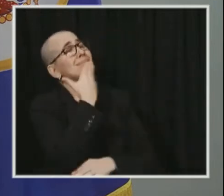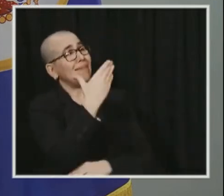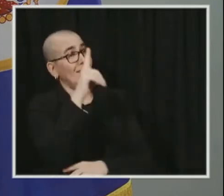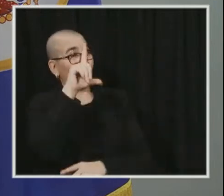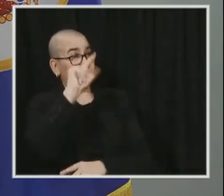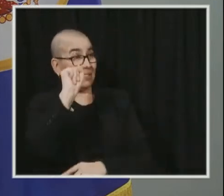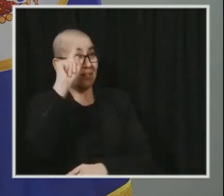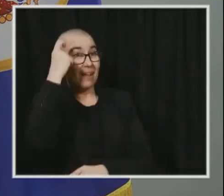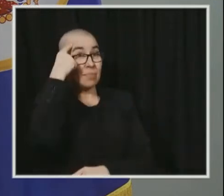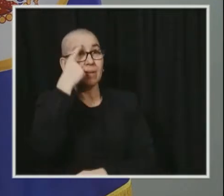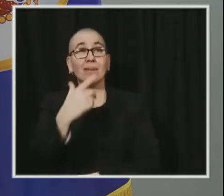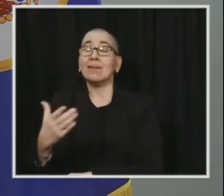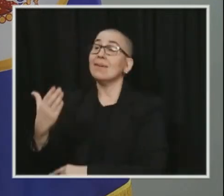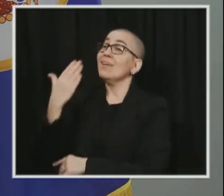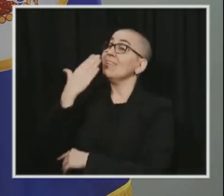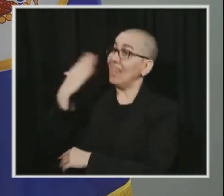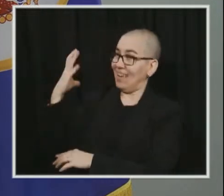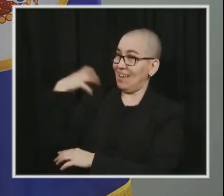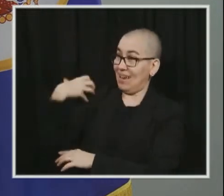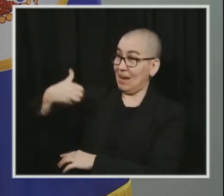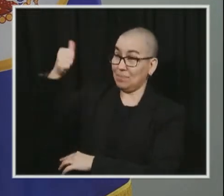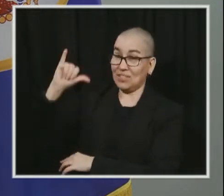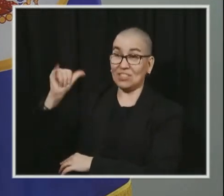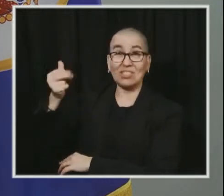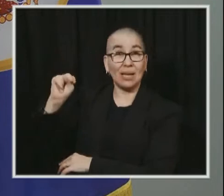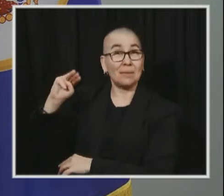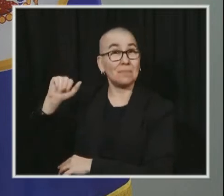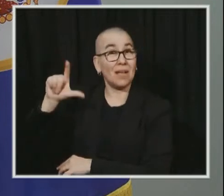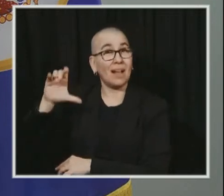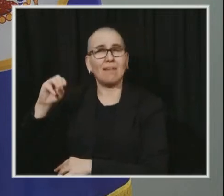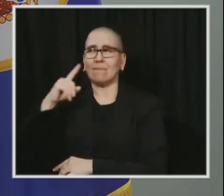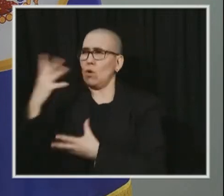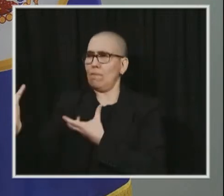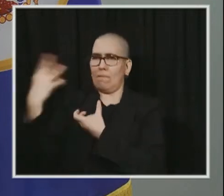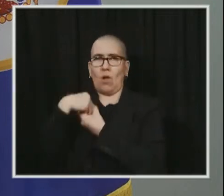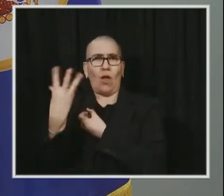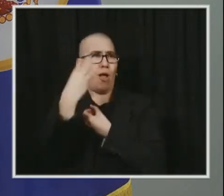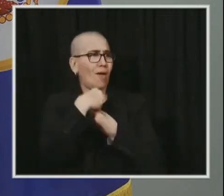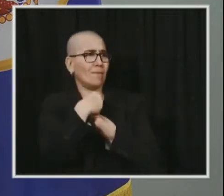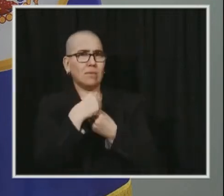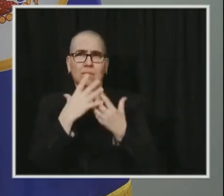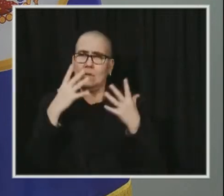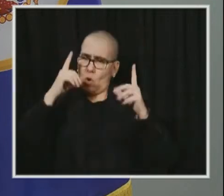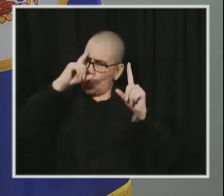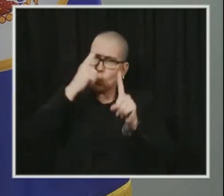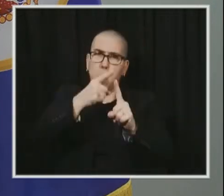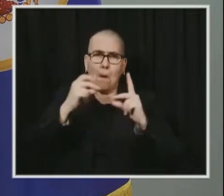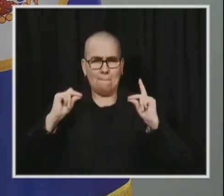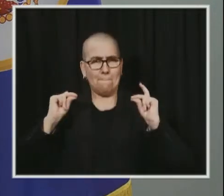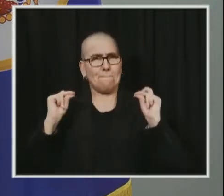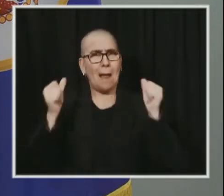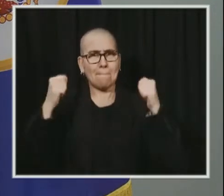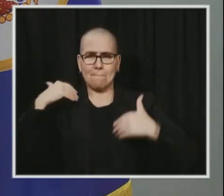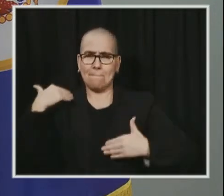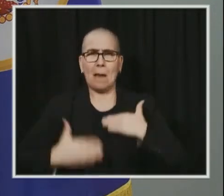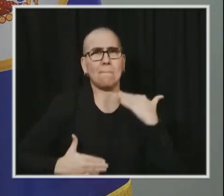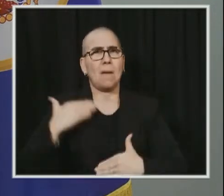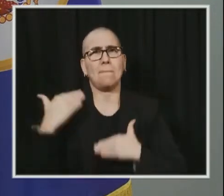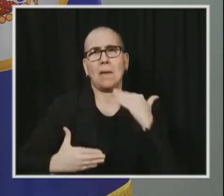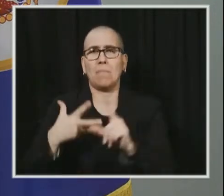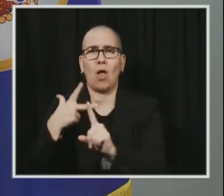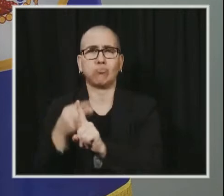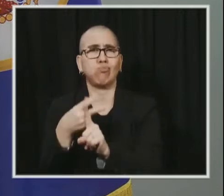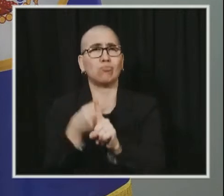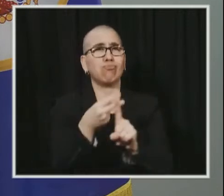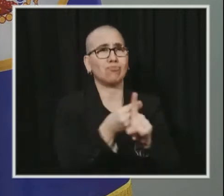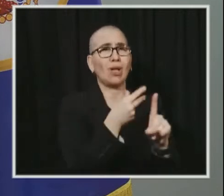your partnership to get Minnesotans vaccinated as fast, safely, and equitably as possible. At Health Partners, we know